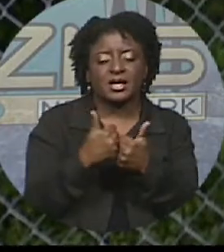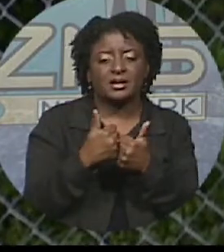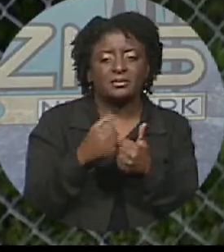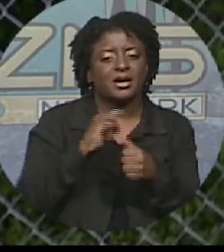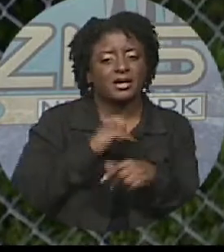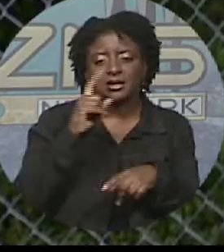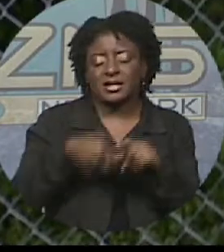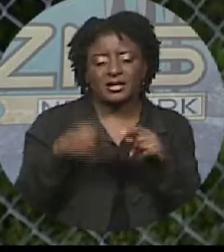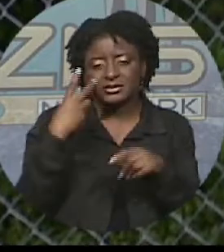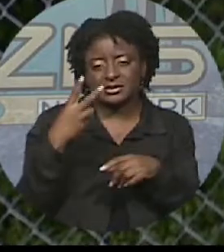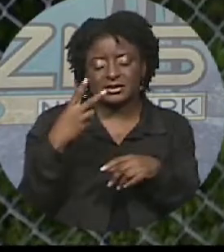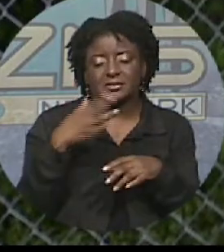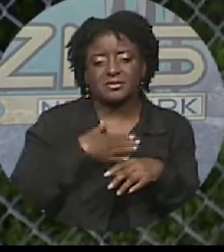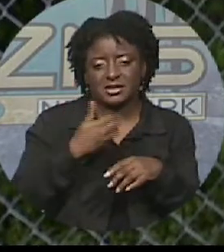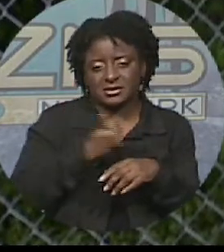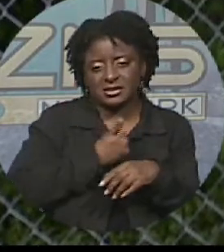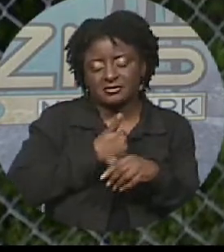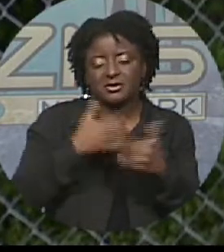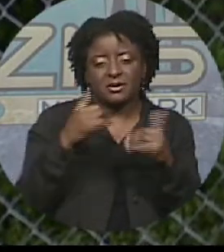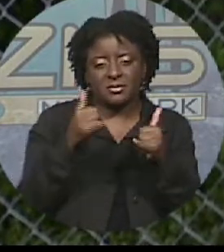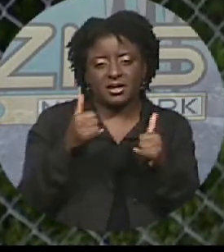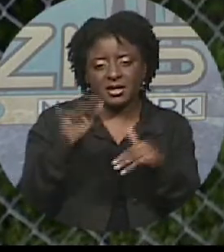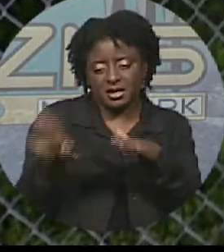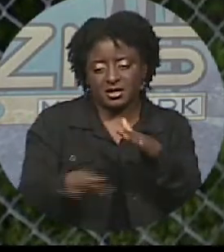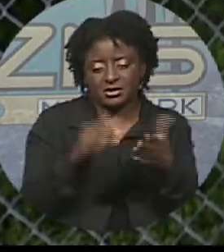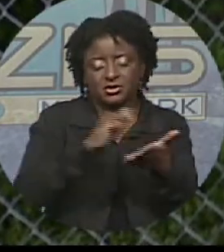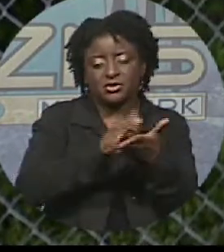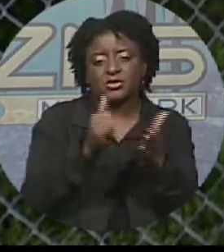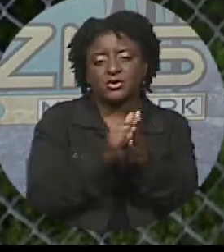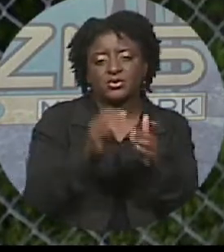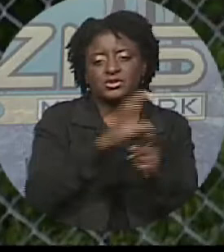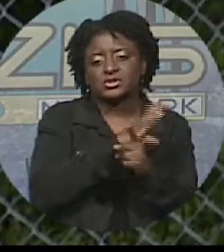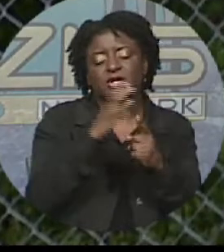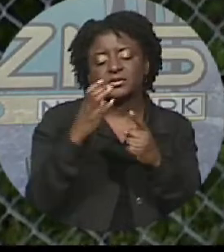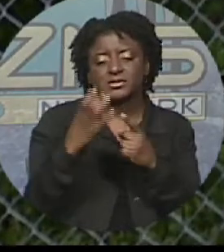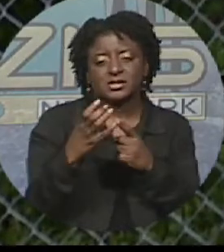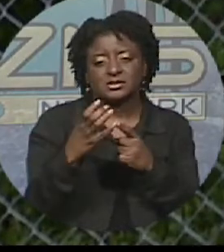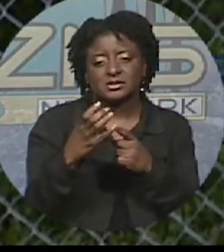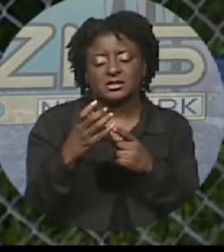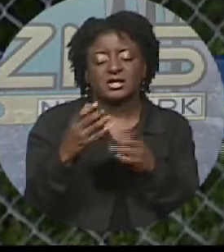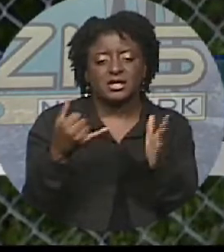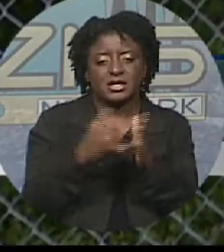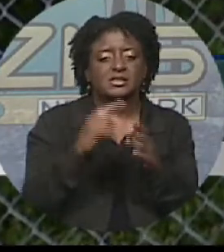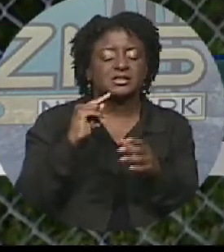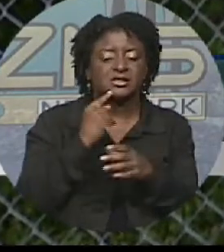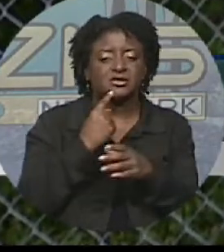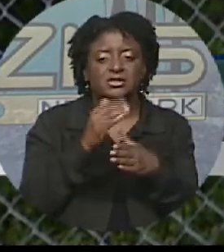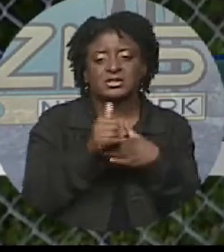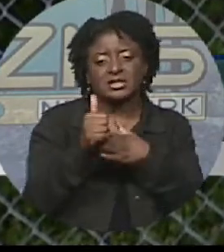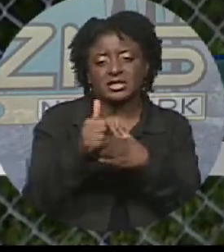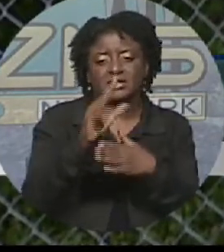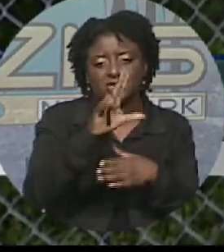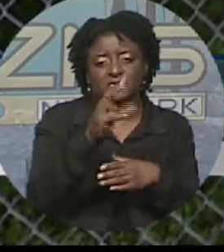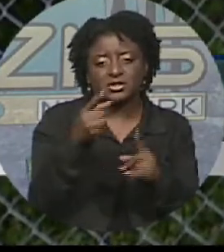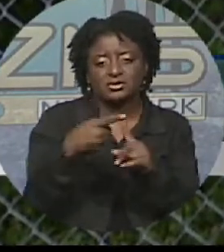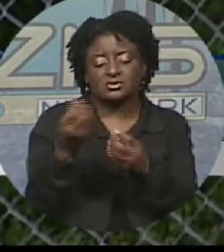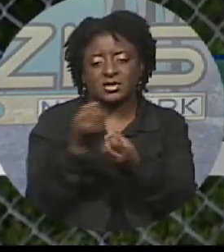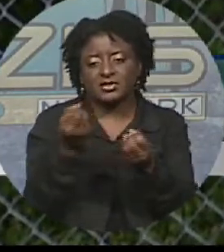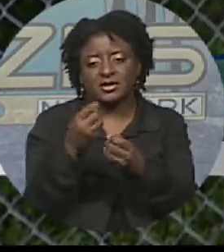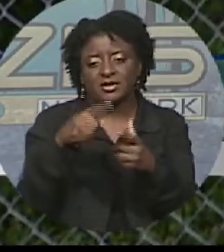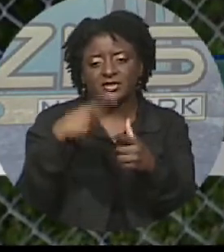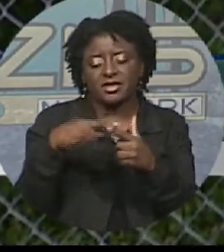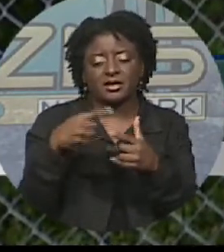myself playing under them circumstances. It's a serious thing to be leading the game 3-0, and after something like that, you could come back and lose the